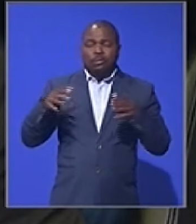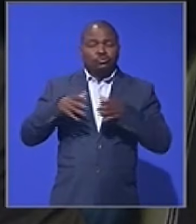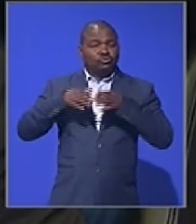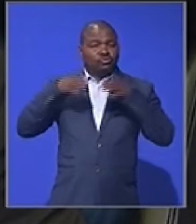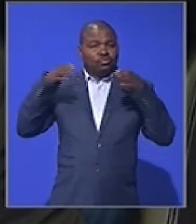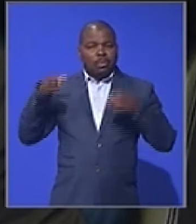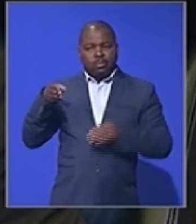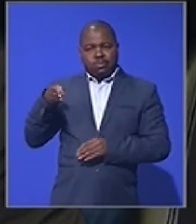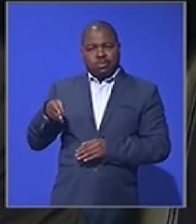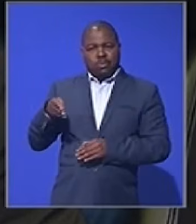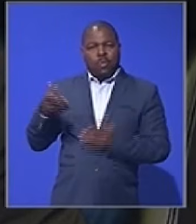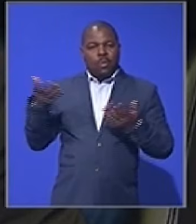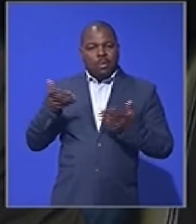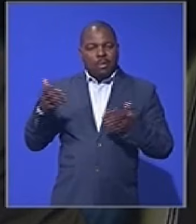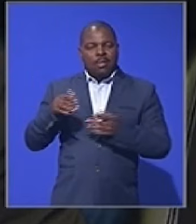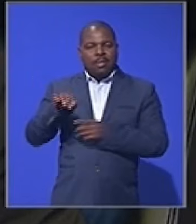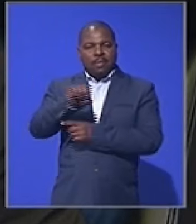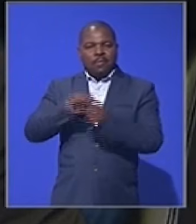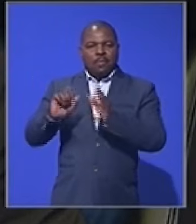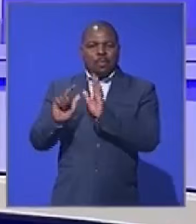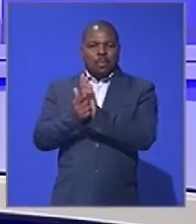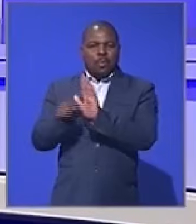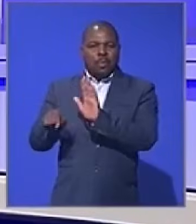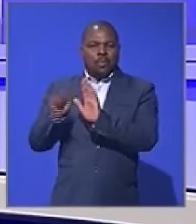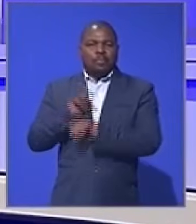mo molaong.